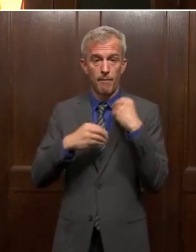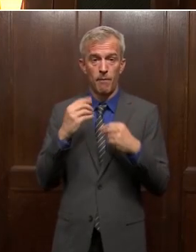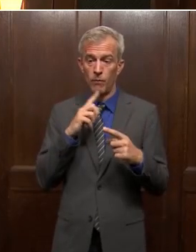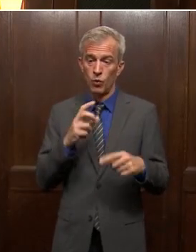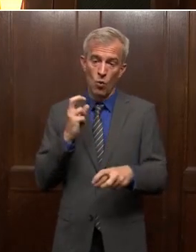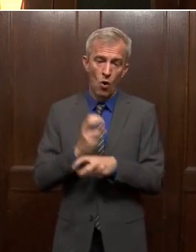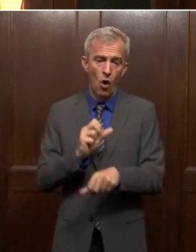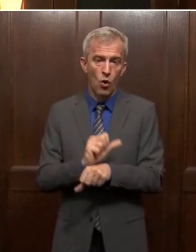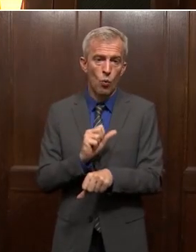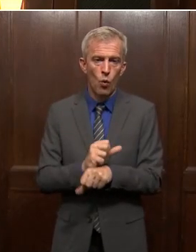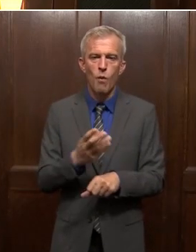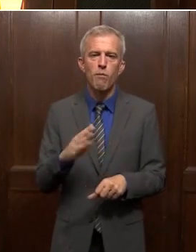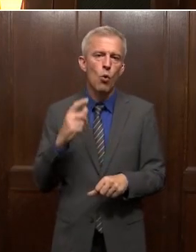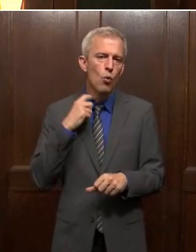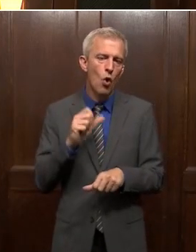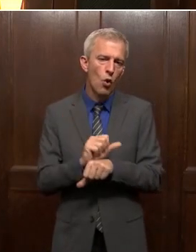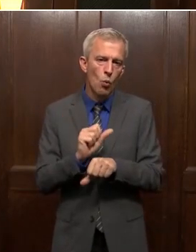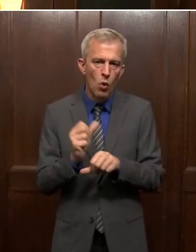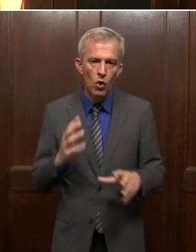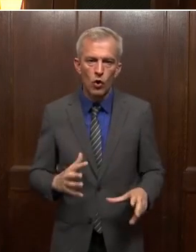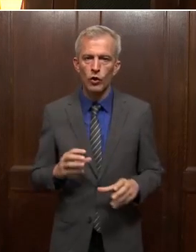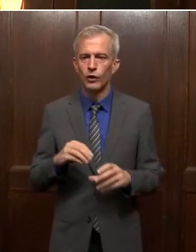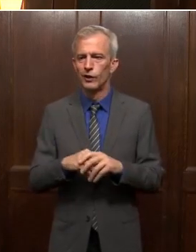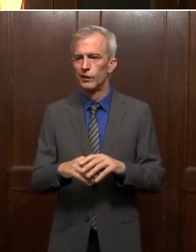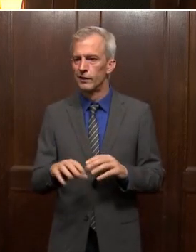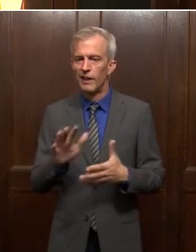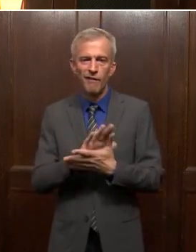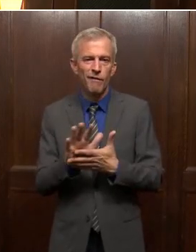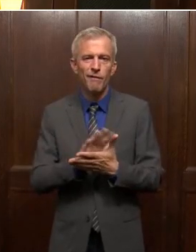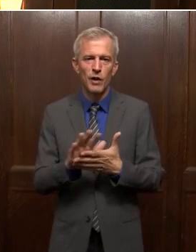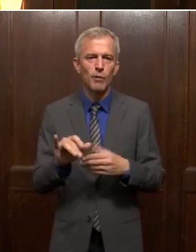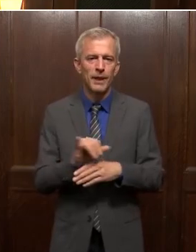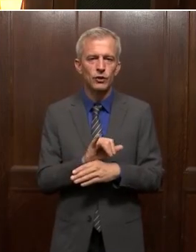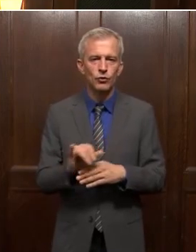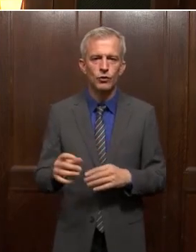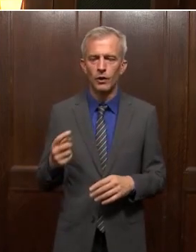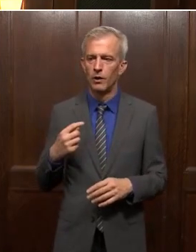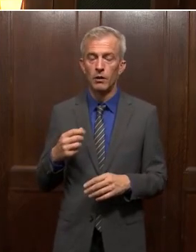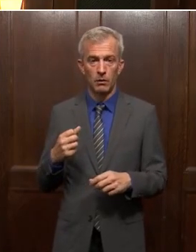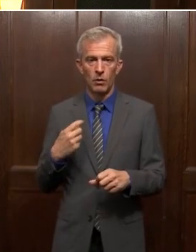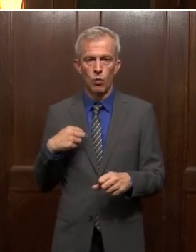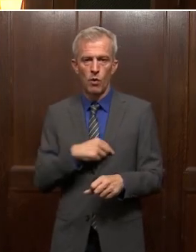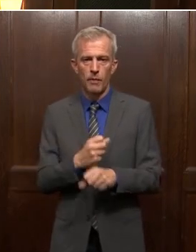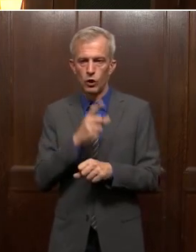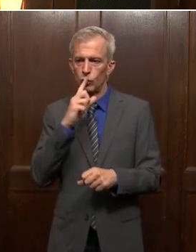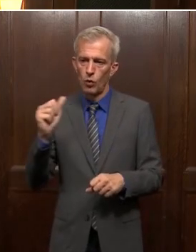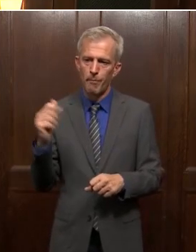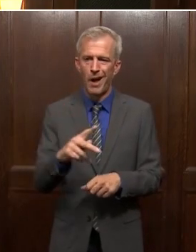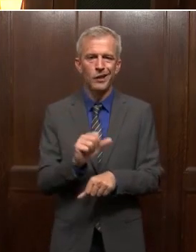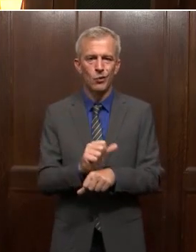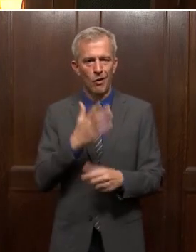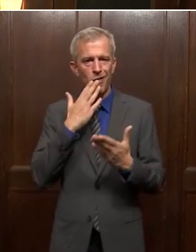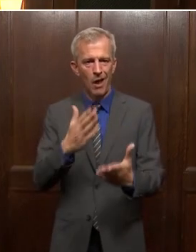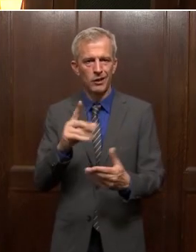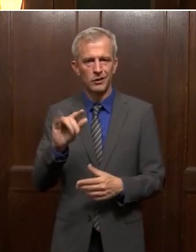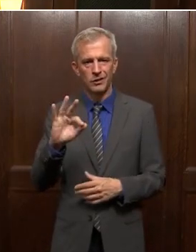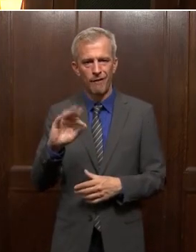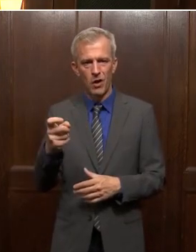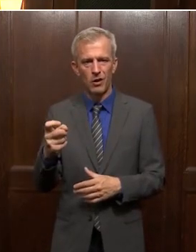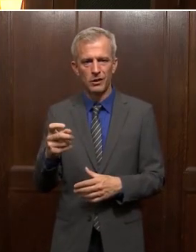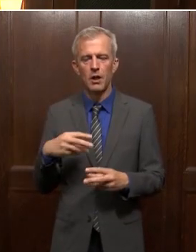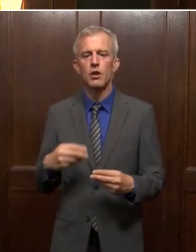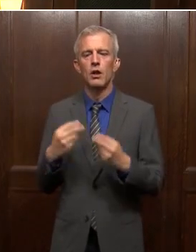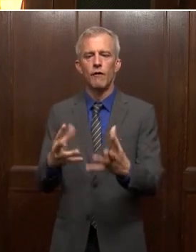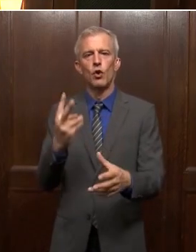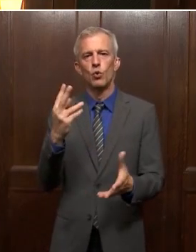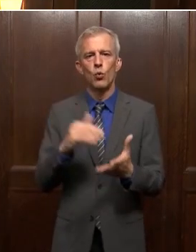hardworking blue-collar workers in our film and television industry, we're putting them back to work, thanks to Fox, and delivering 2,000